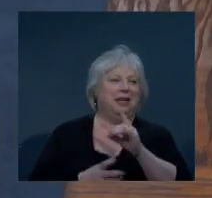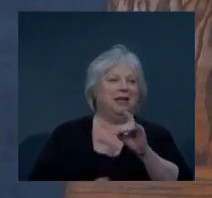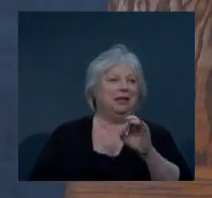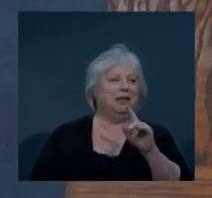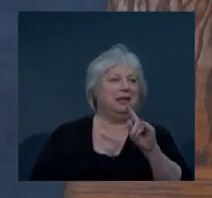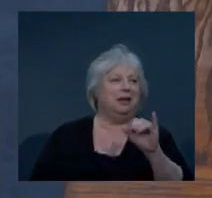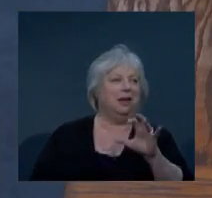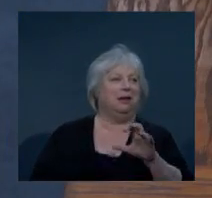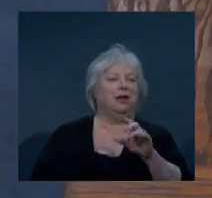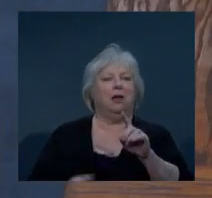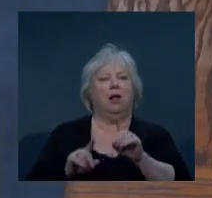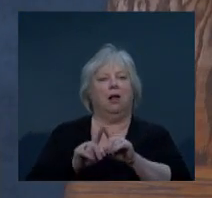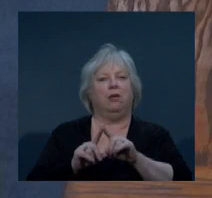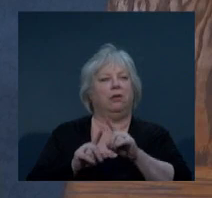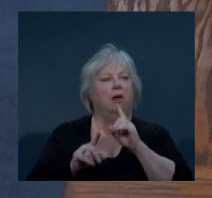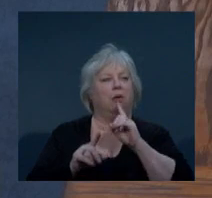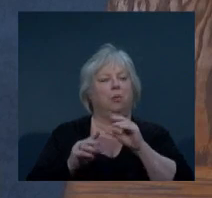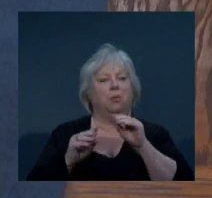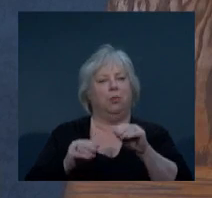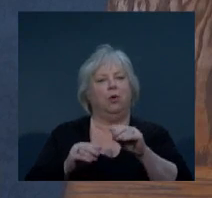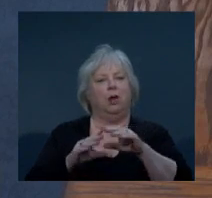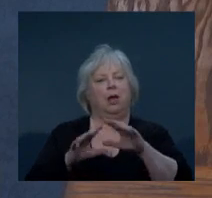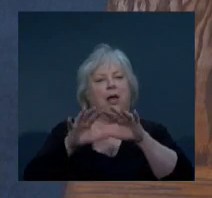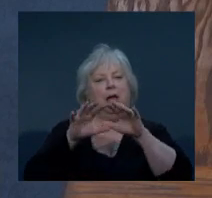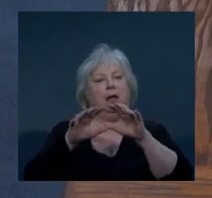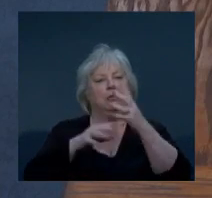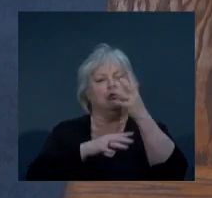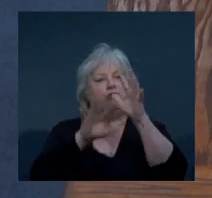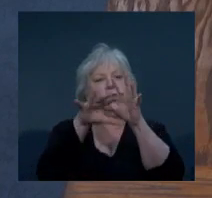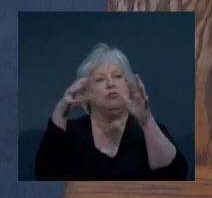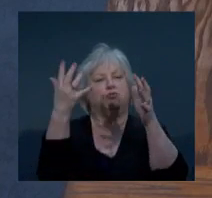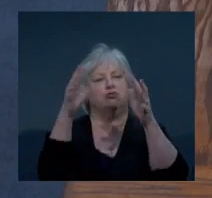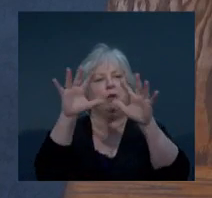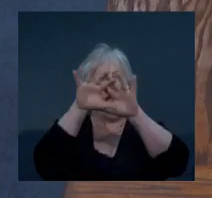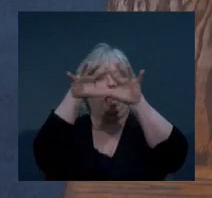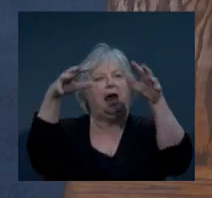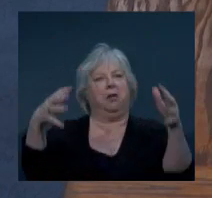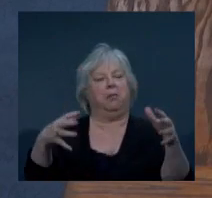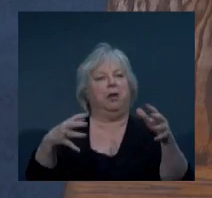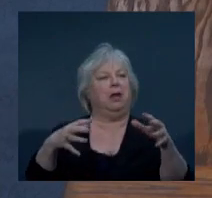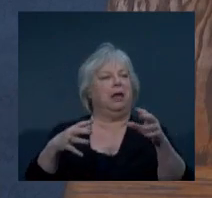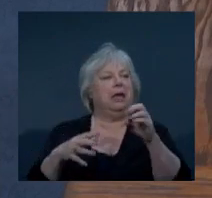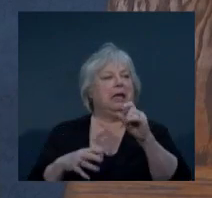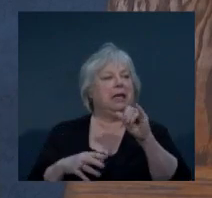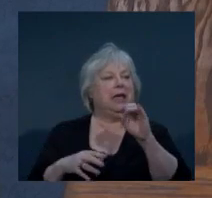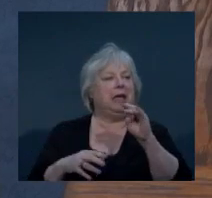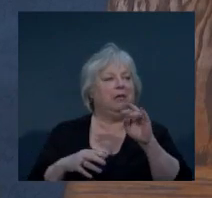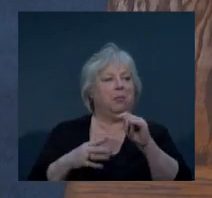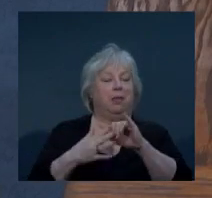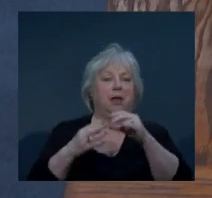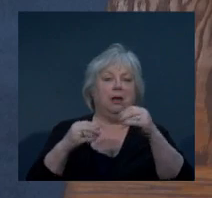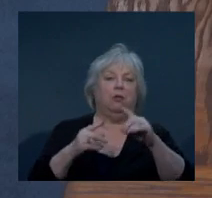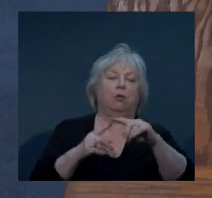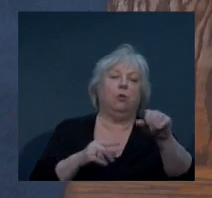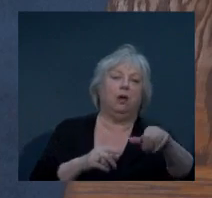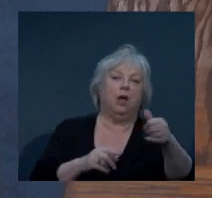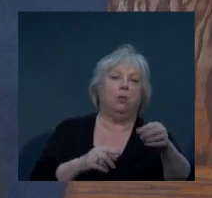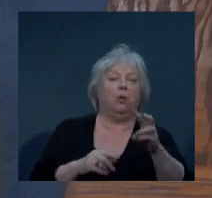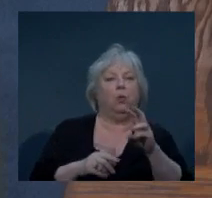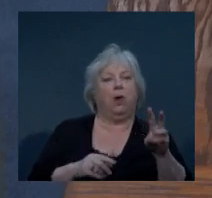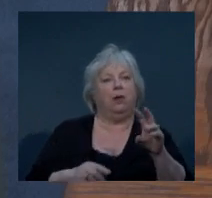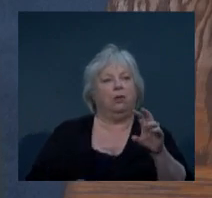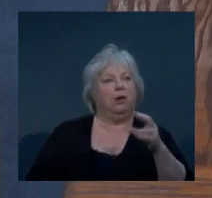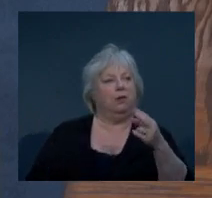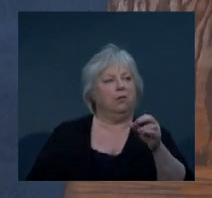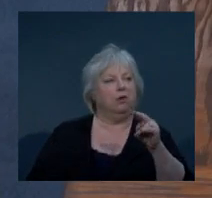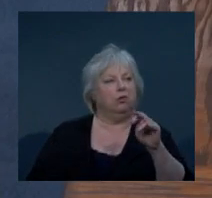Deltic also imposed a canopy easement on property that it sold to another developer west of Chenal Downs on the south side of the road. So